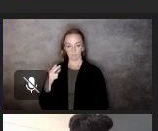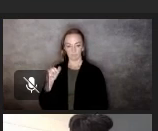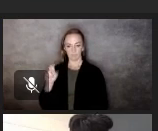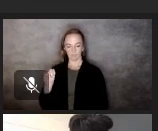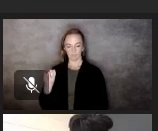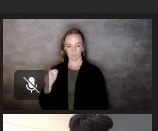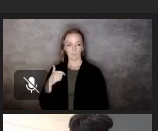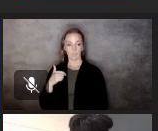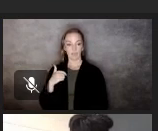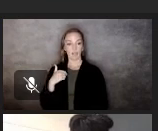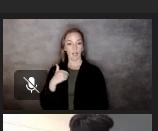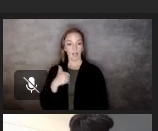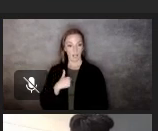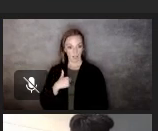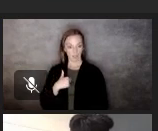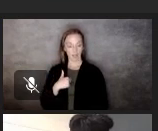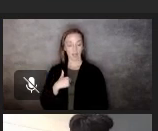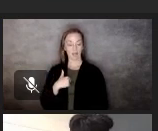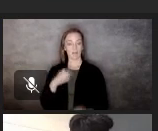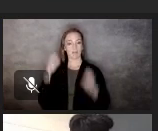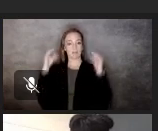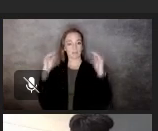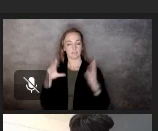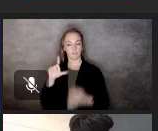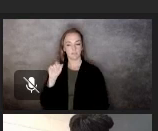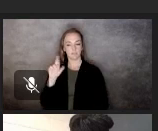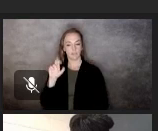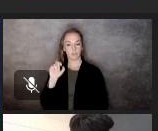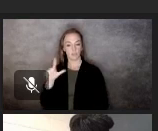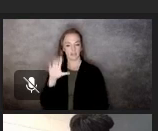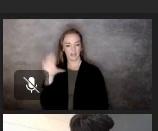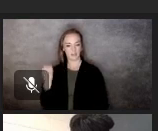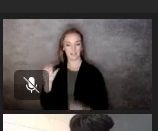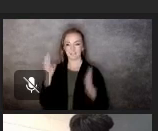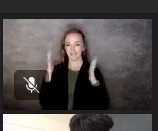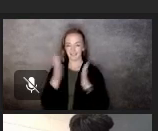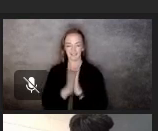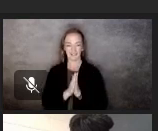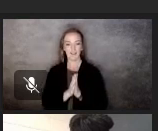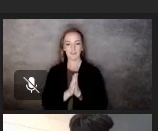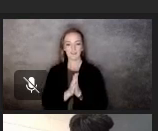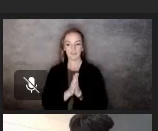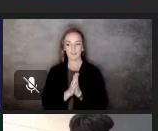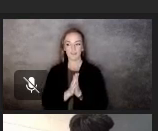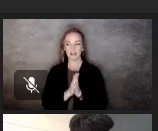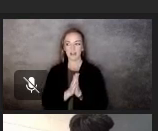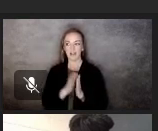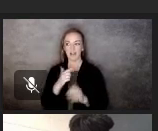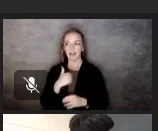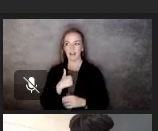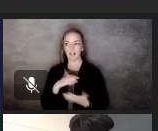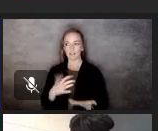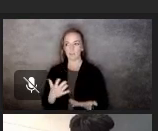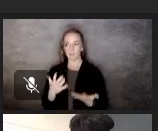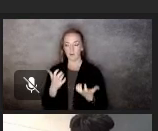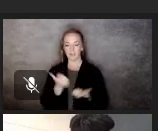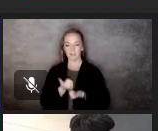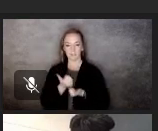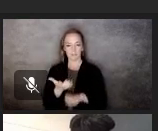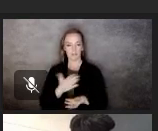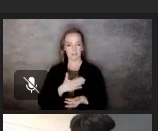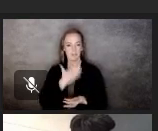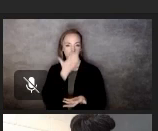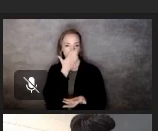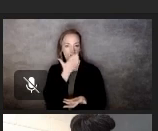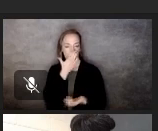County, and yay! I just wanted to express my gratitude to you, first of all.